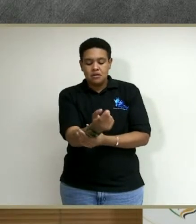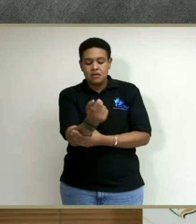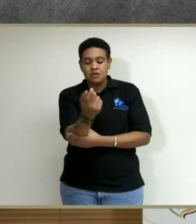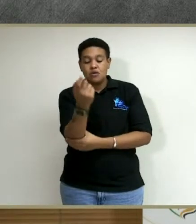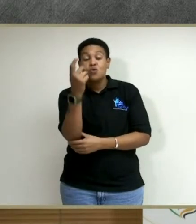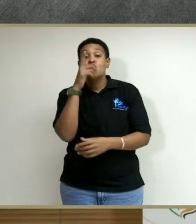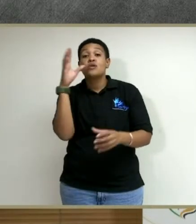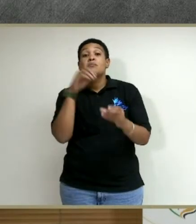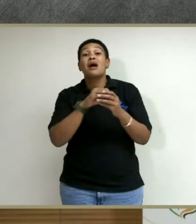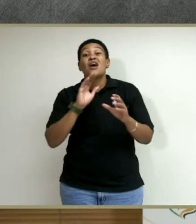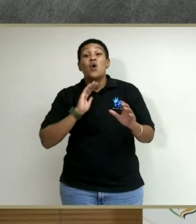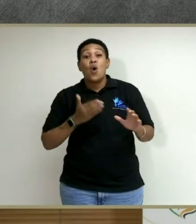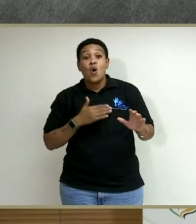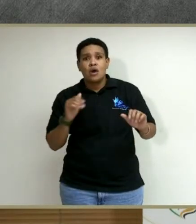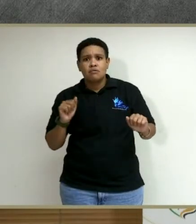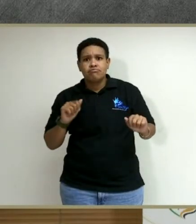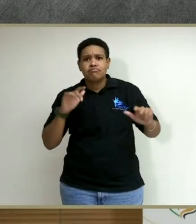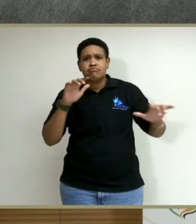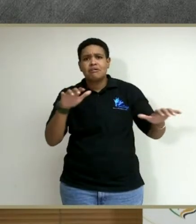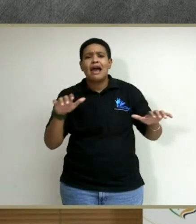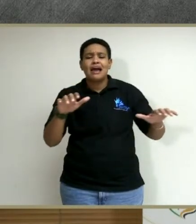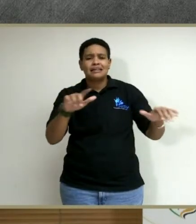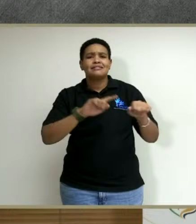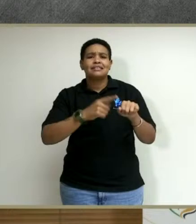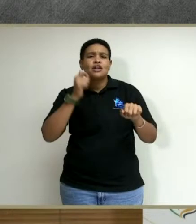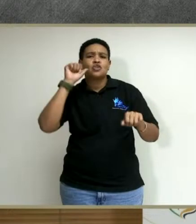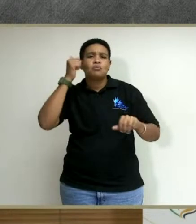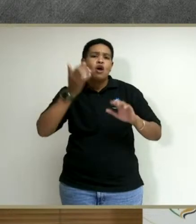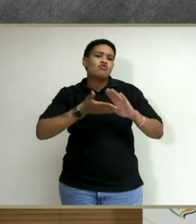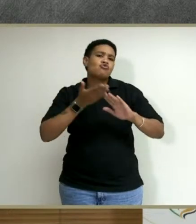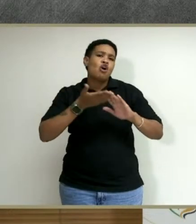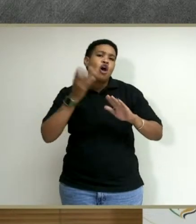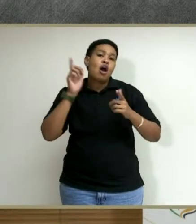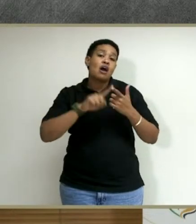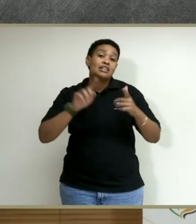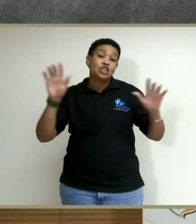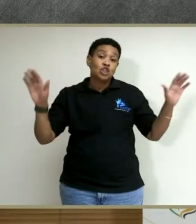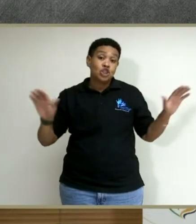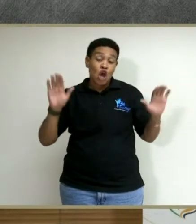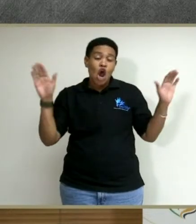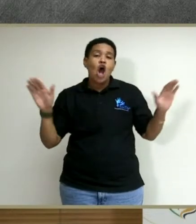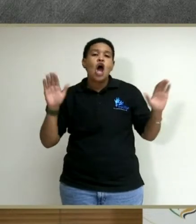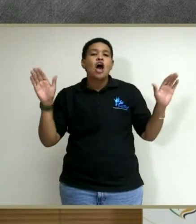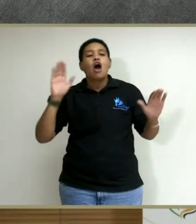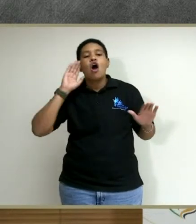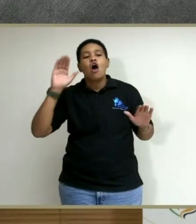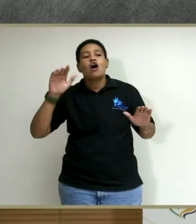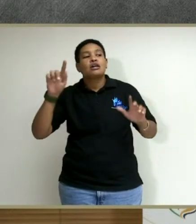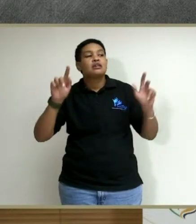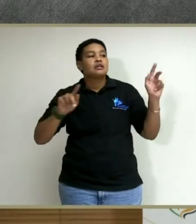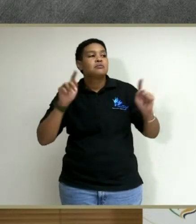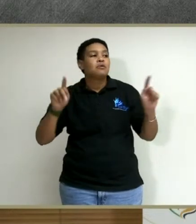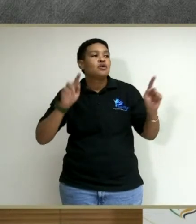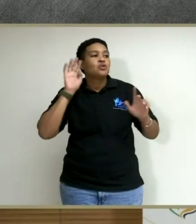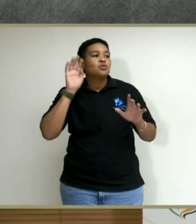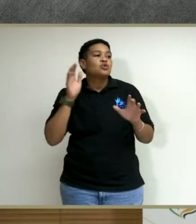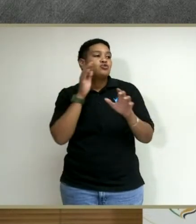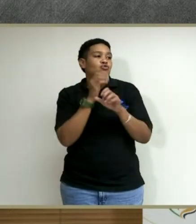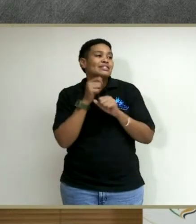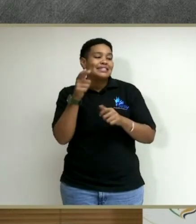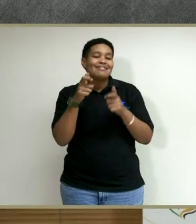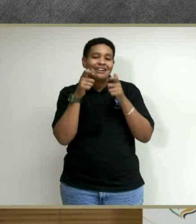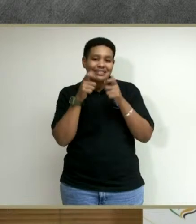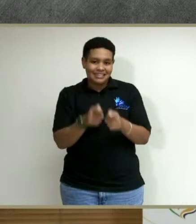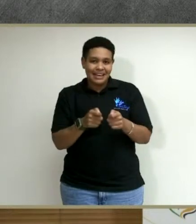Blitz activity starting tomorrow and running until Sunday, all these persons will receive a